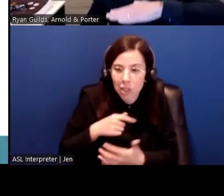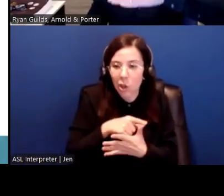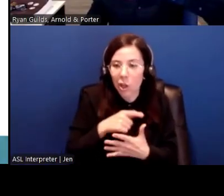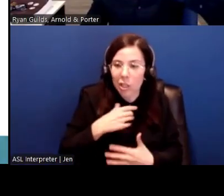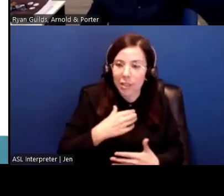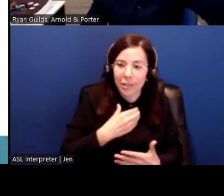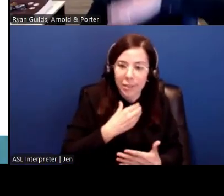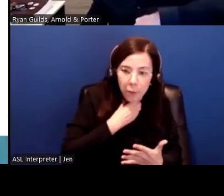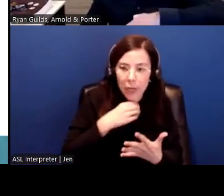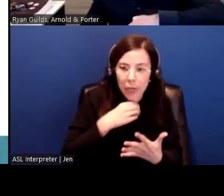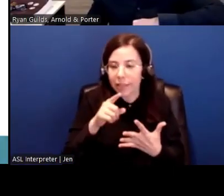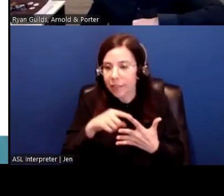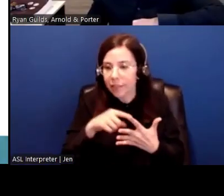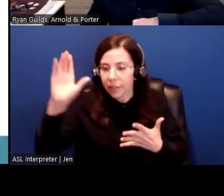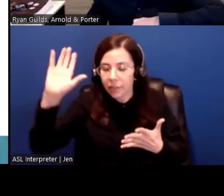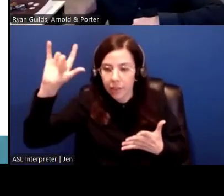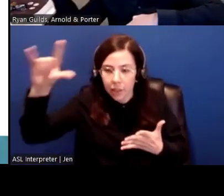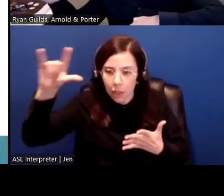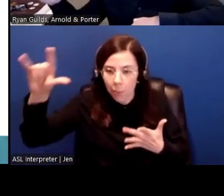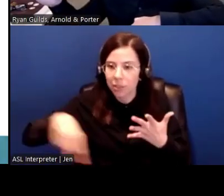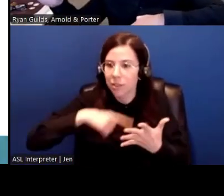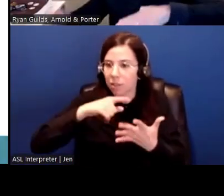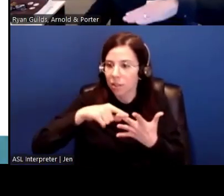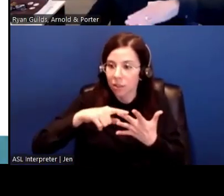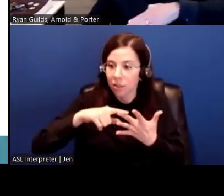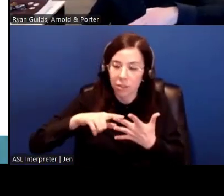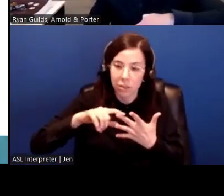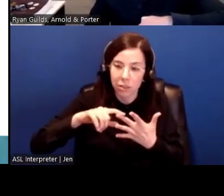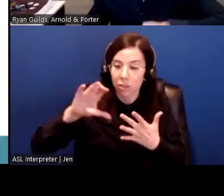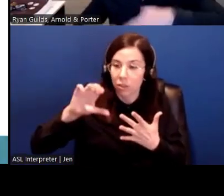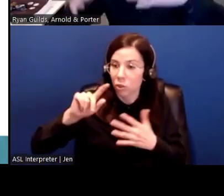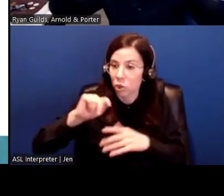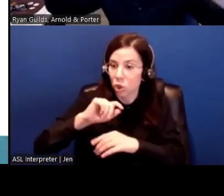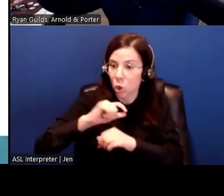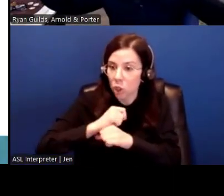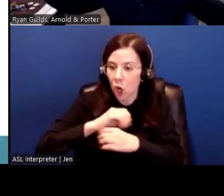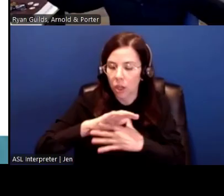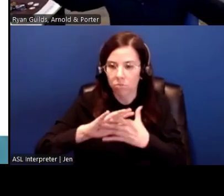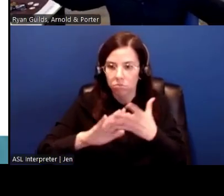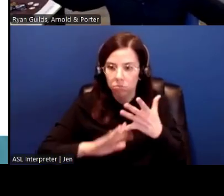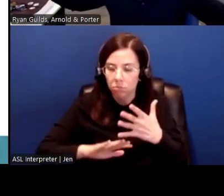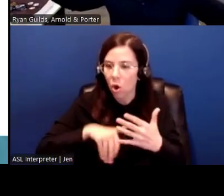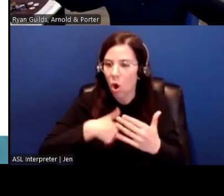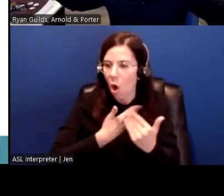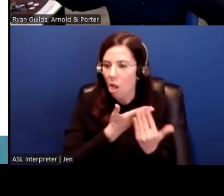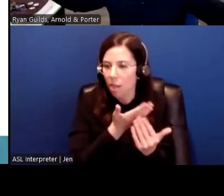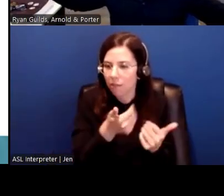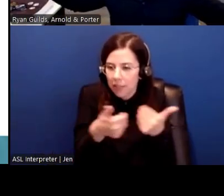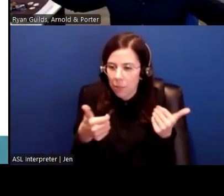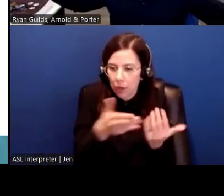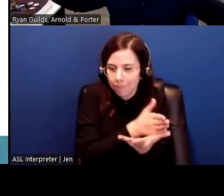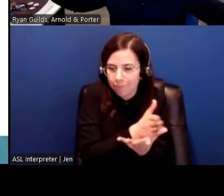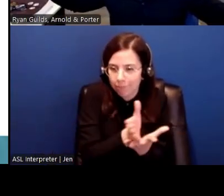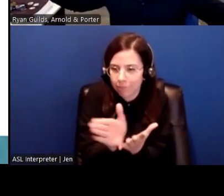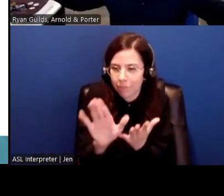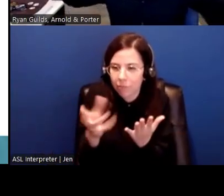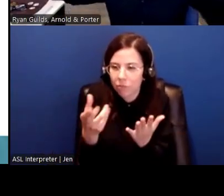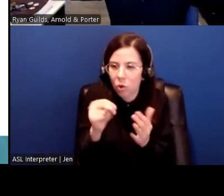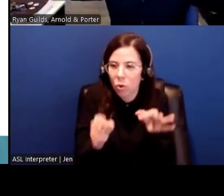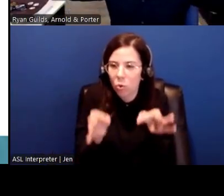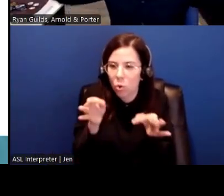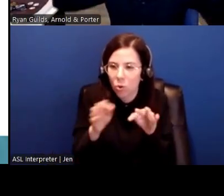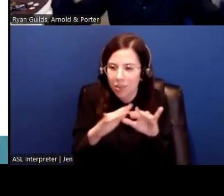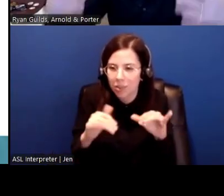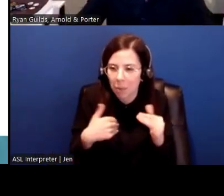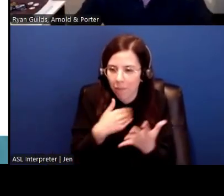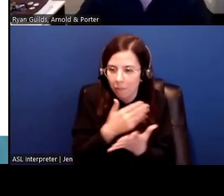Criminal Appeals, and there's an Air Force, and there's a Coast Guard Court of Criminal Appeals. Each one is their own jurisdiction, okay? And